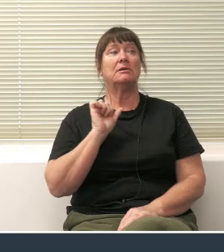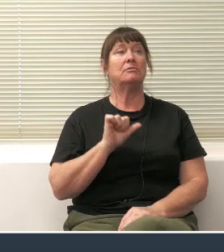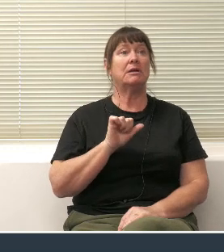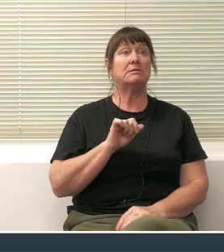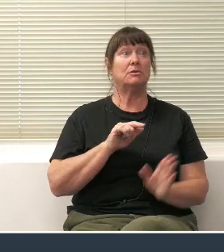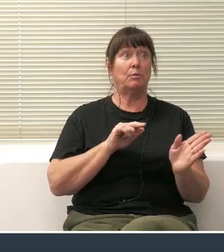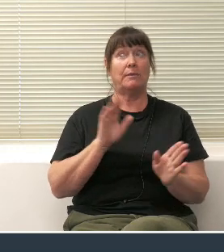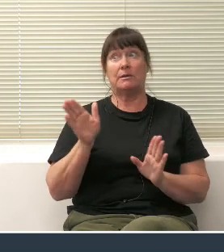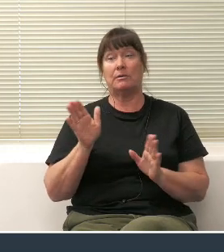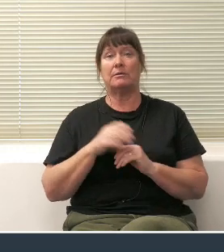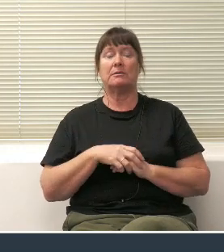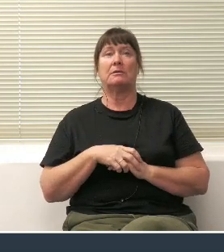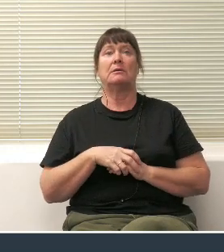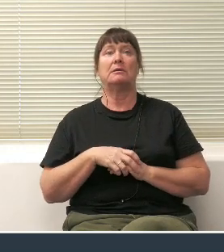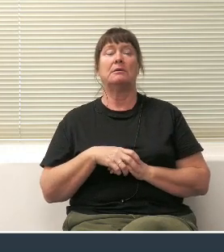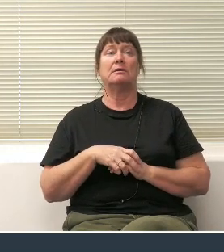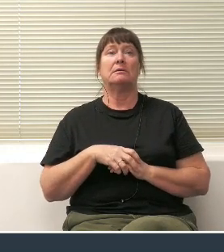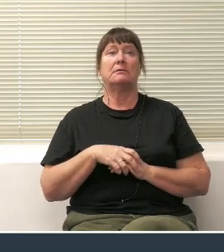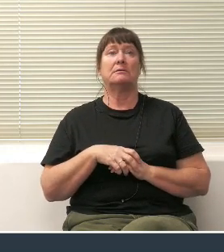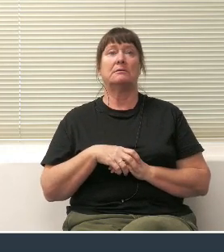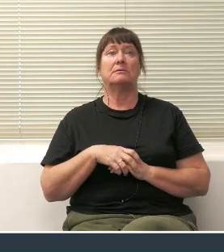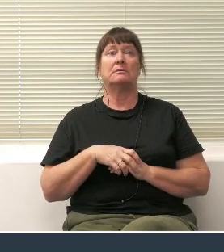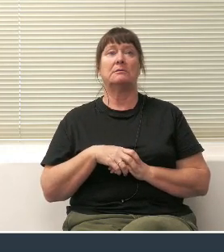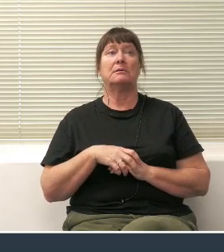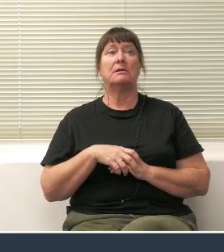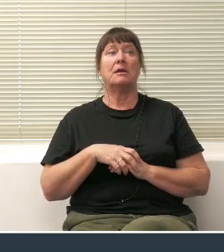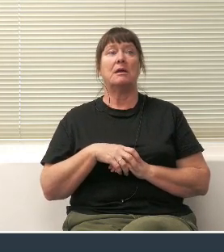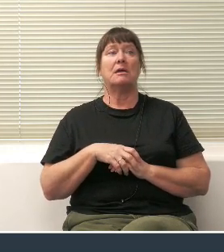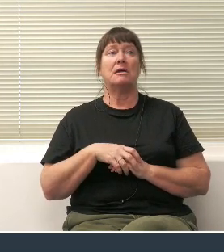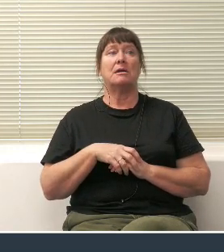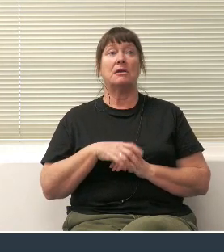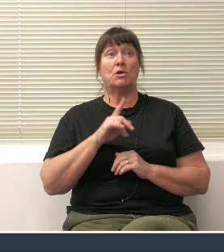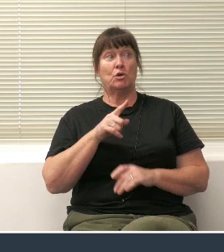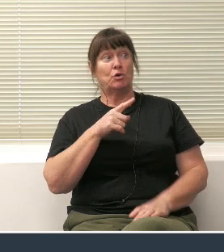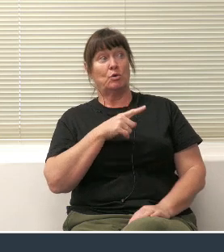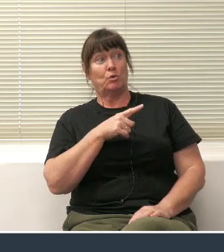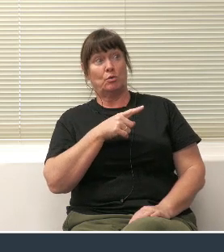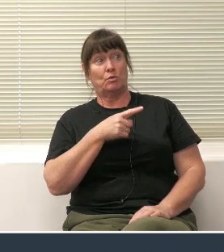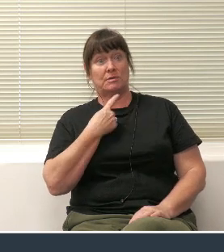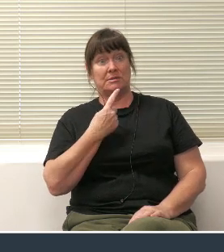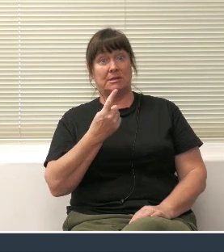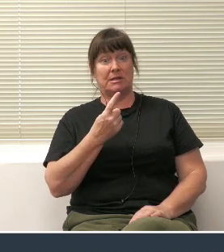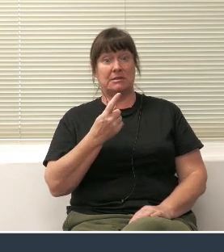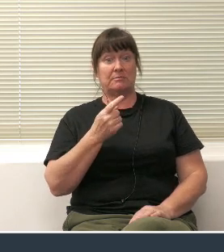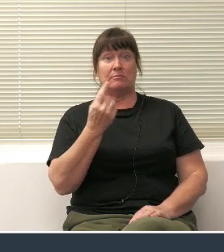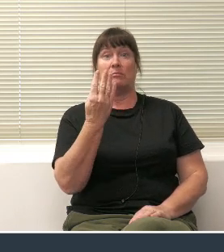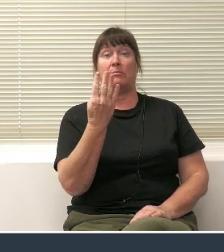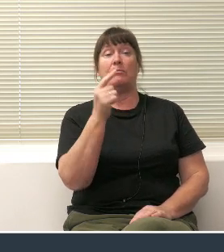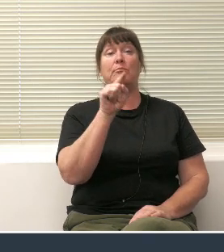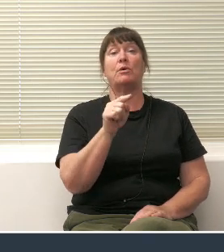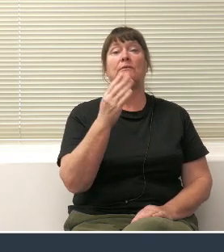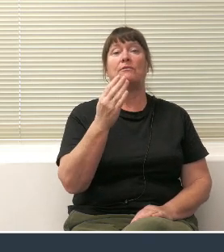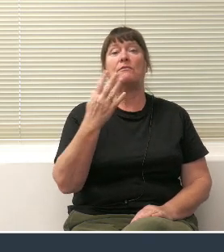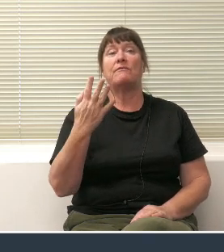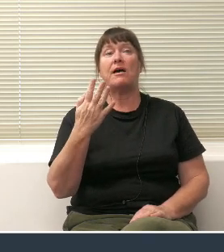Councillor Bogue. Just following on from Councillor Crystal's thought there, you've suggested 0.45. What if we